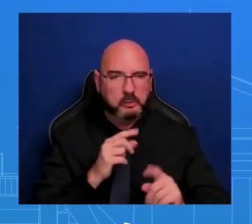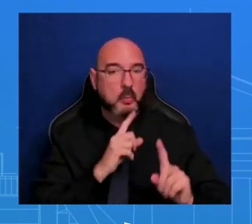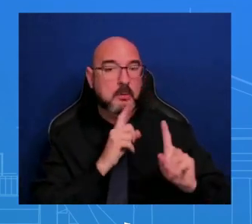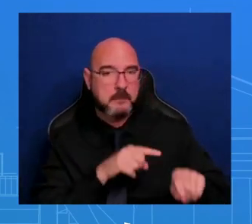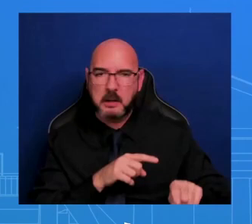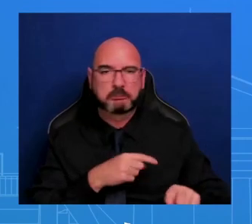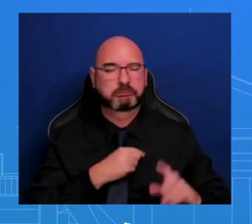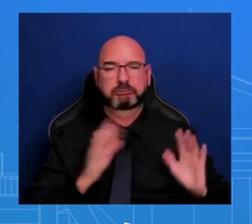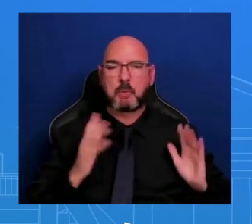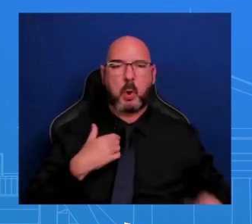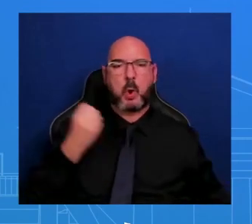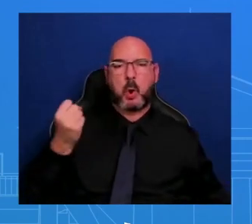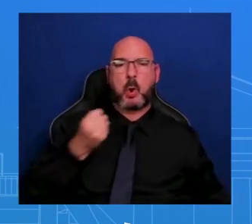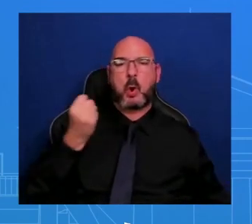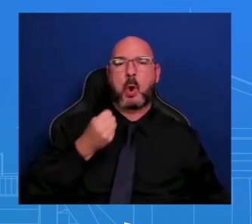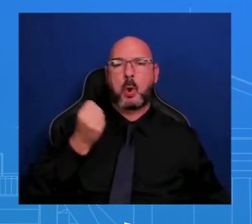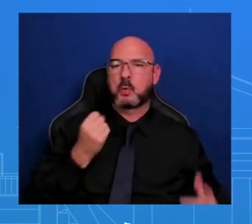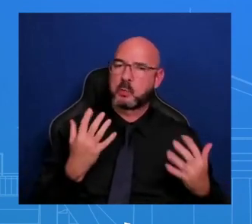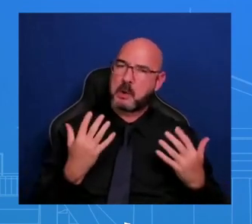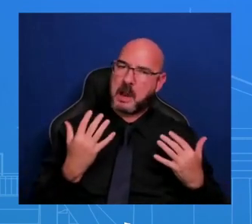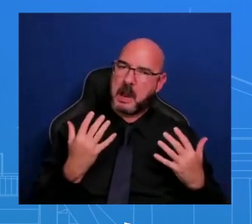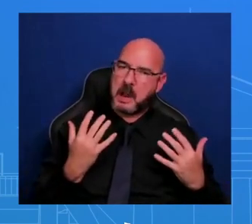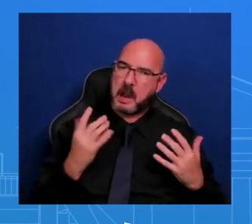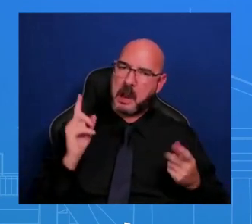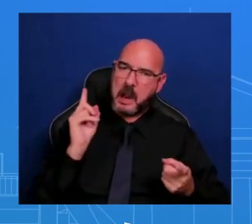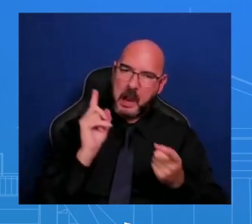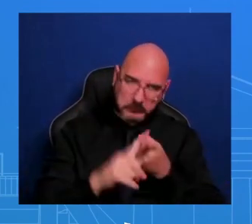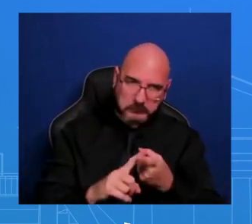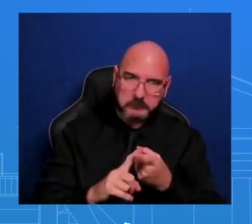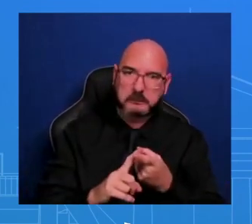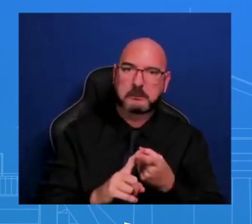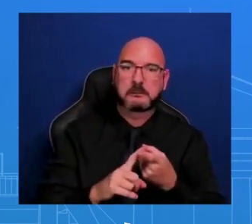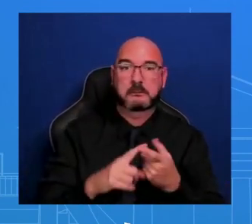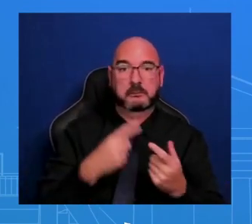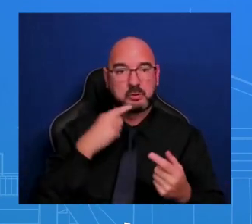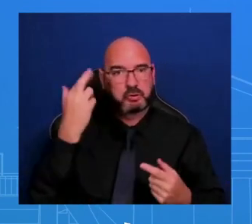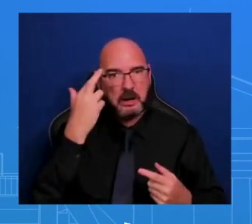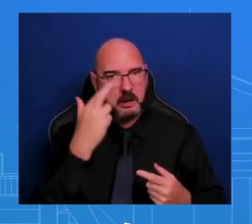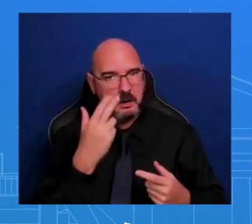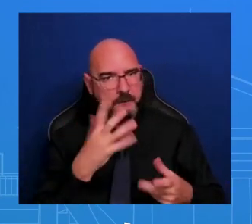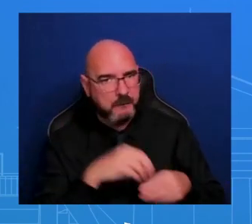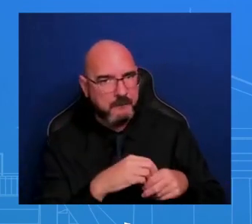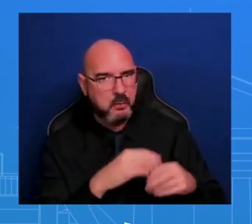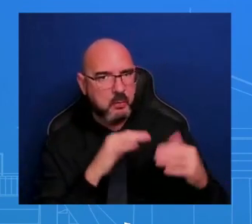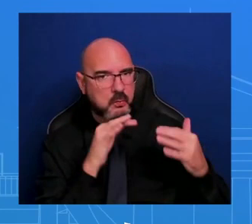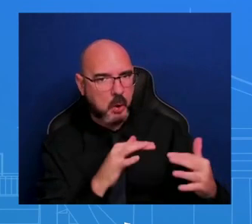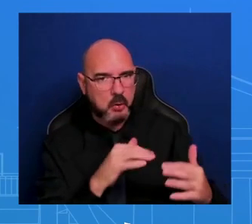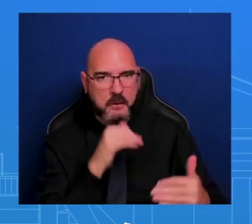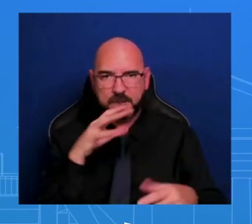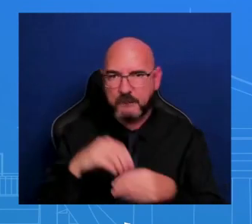conflict to which we are not a part in terms of being a presence on the ground.